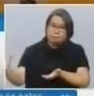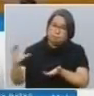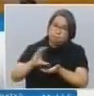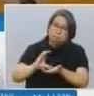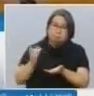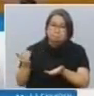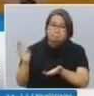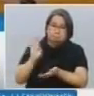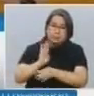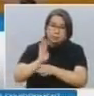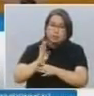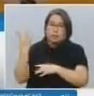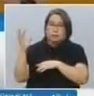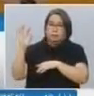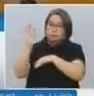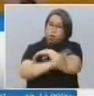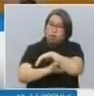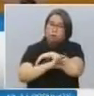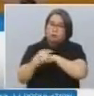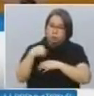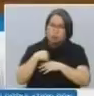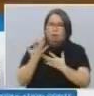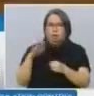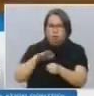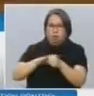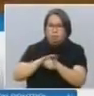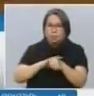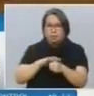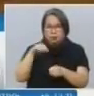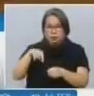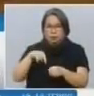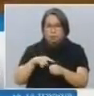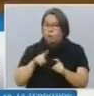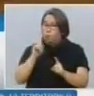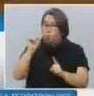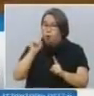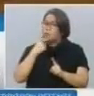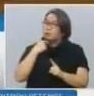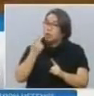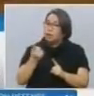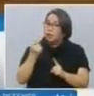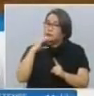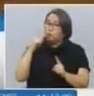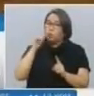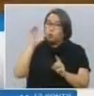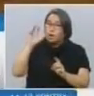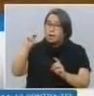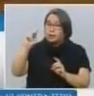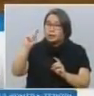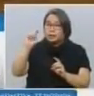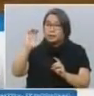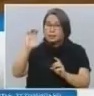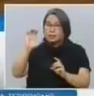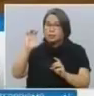parties, both foreign and local. The only condition is that the chosen entity